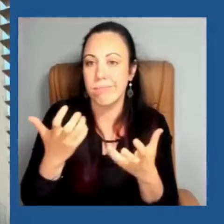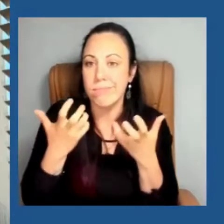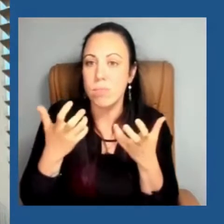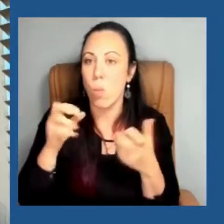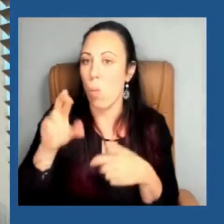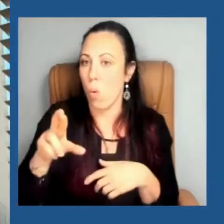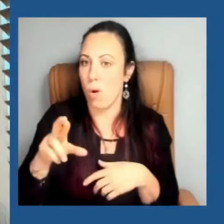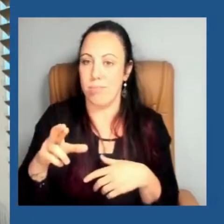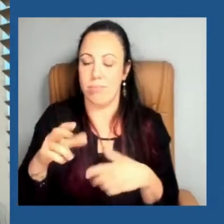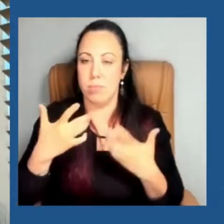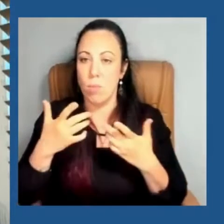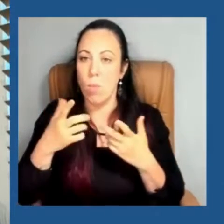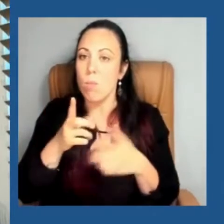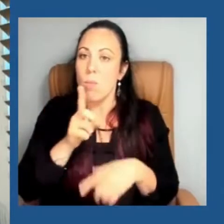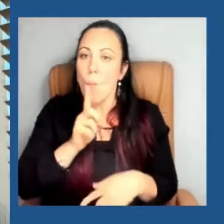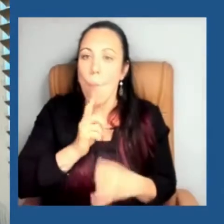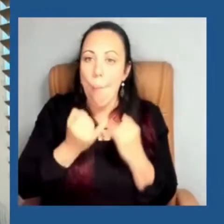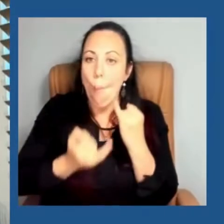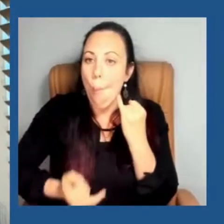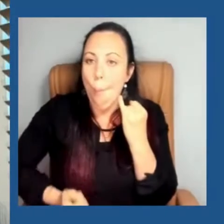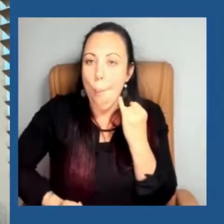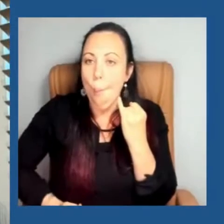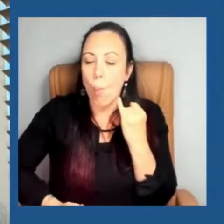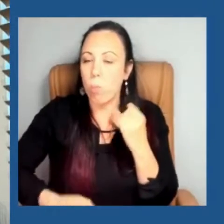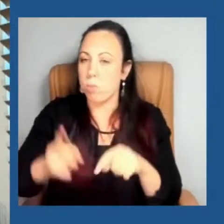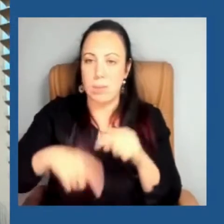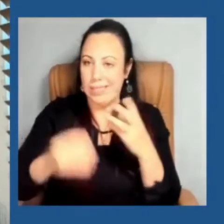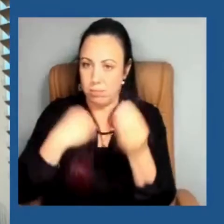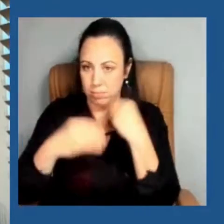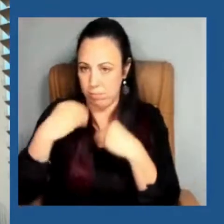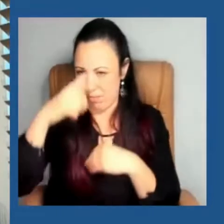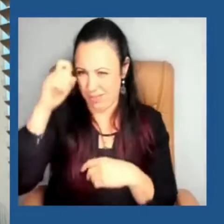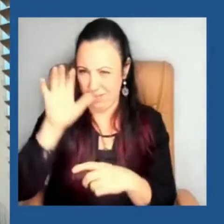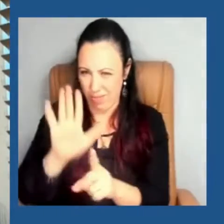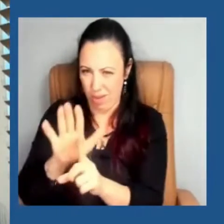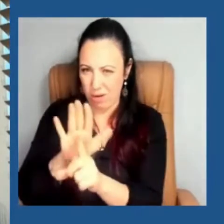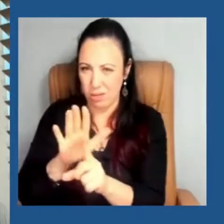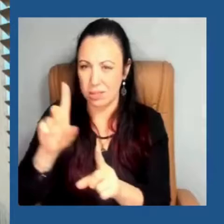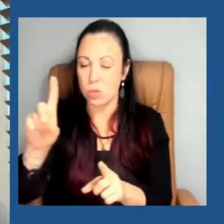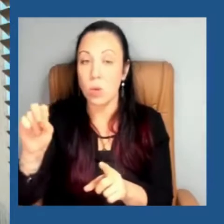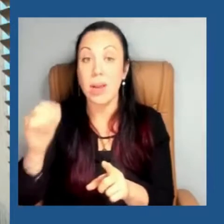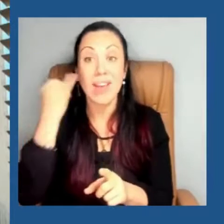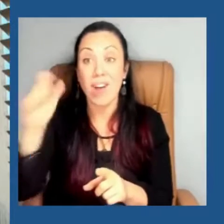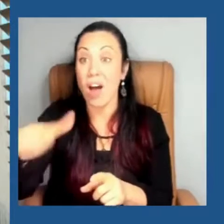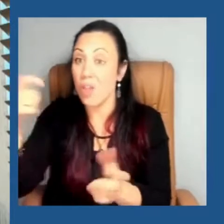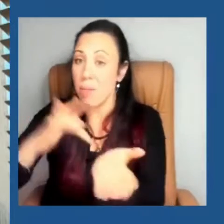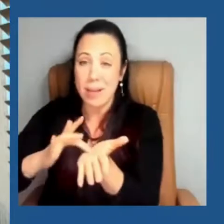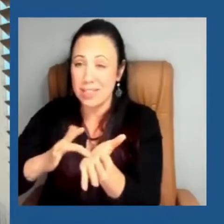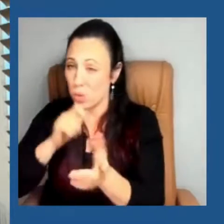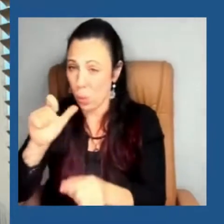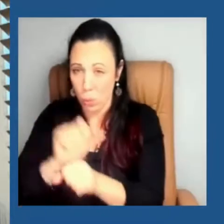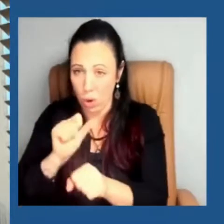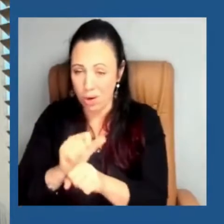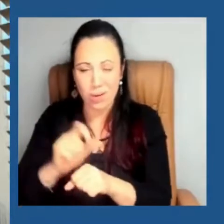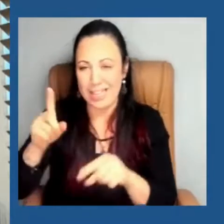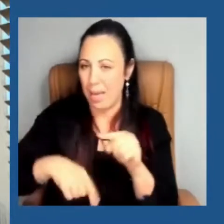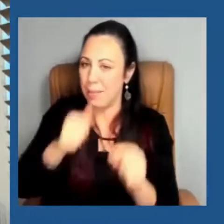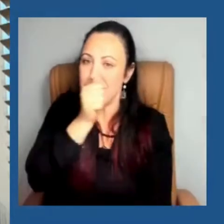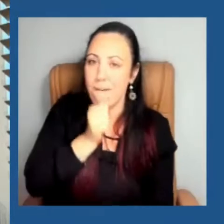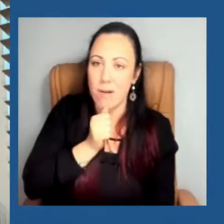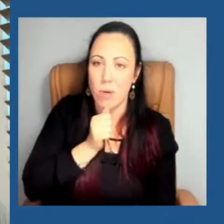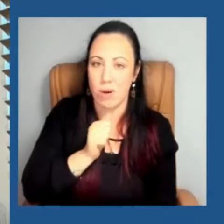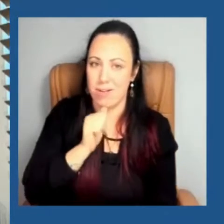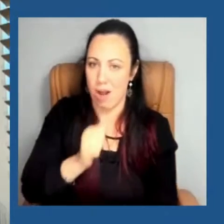disorder. ECT can be effective when medications haven't worked, cannot be tolerated, or are undesirable